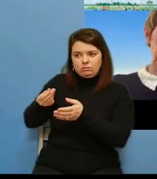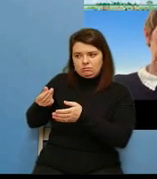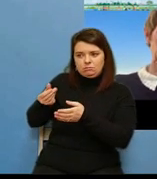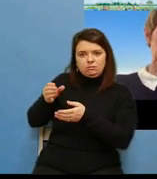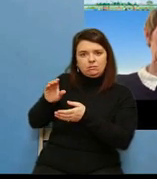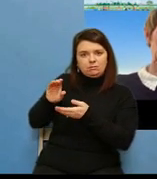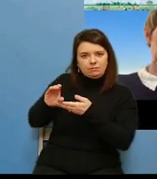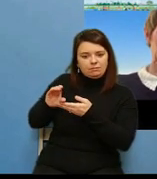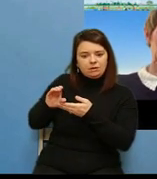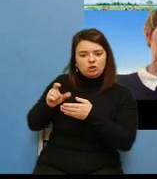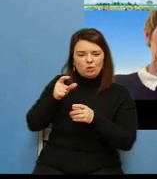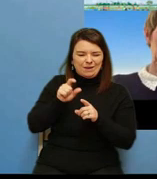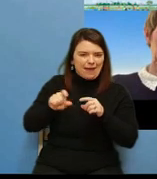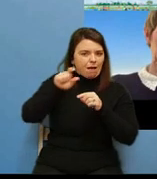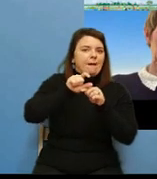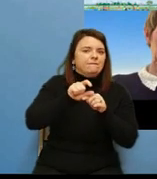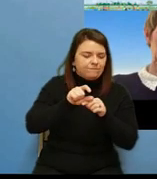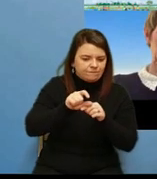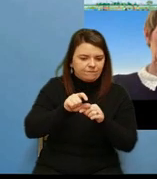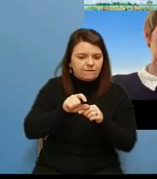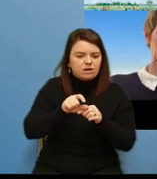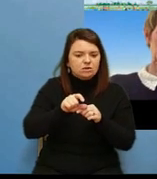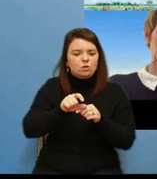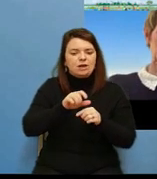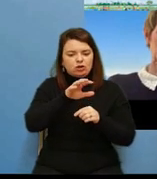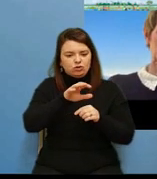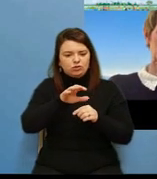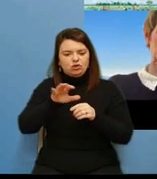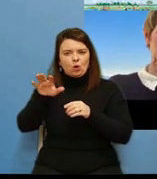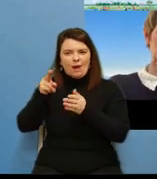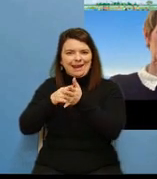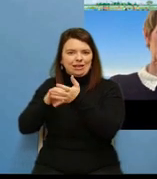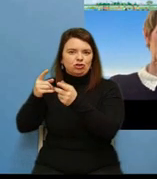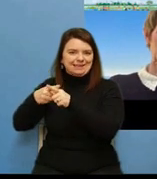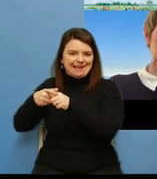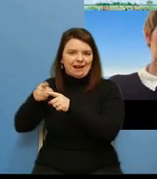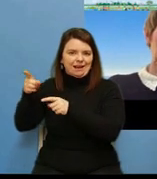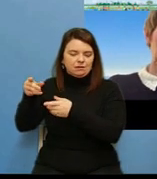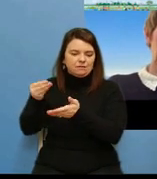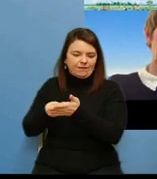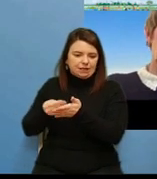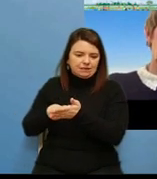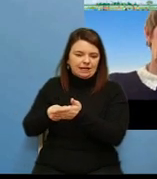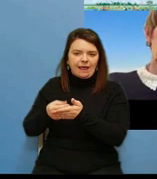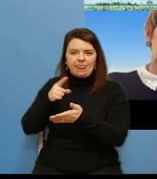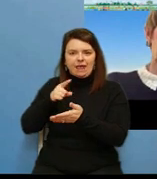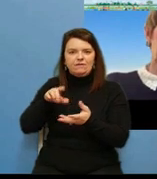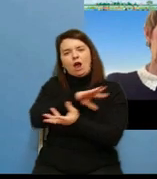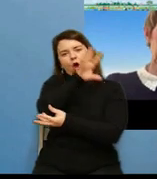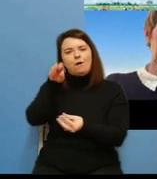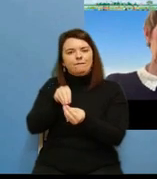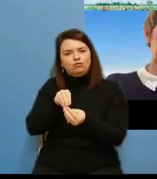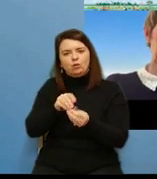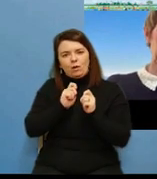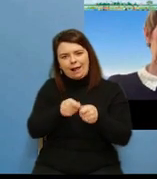money which is within our allocation. So we've just gone above the budgeted amount, and we can draw down that additional funding from NHS